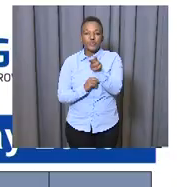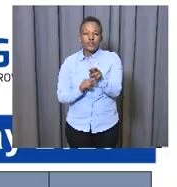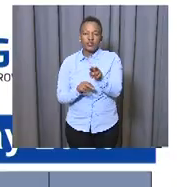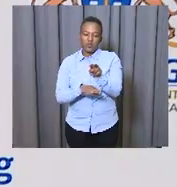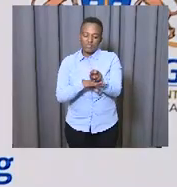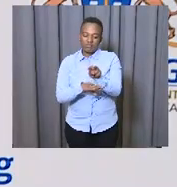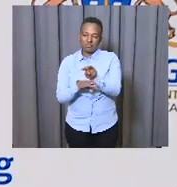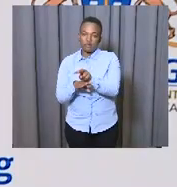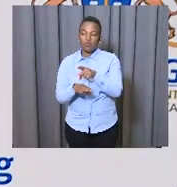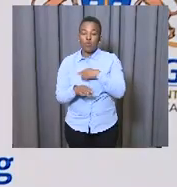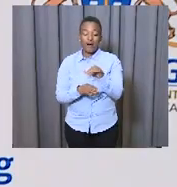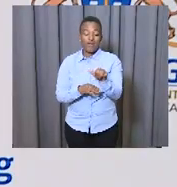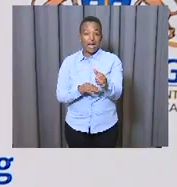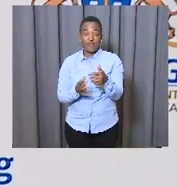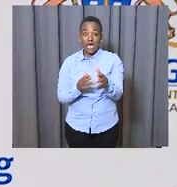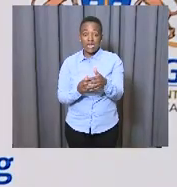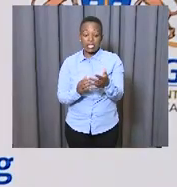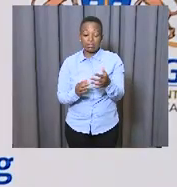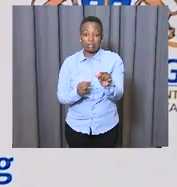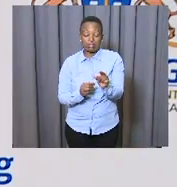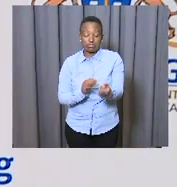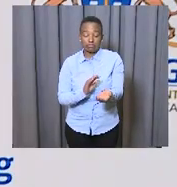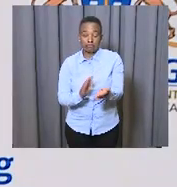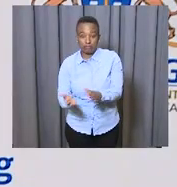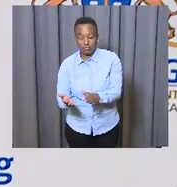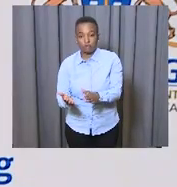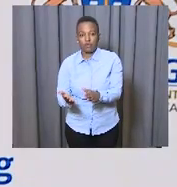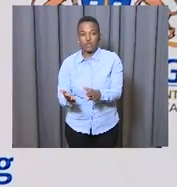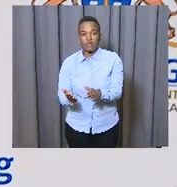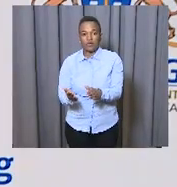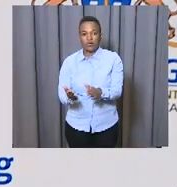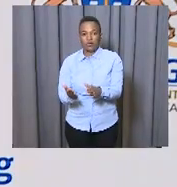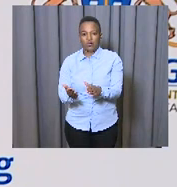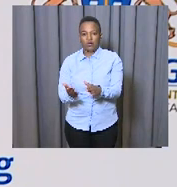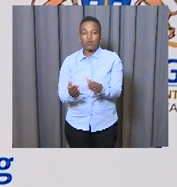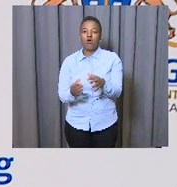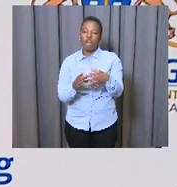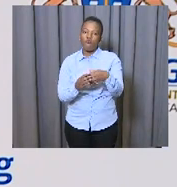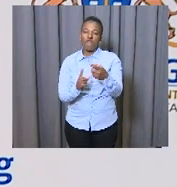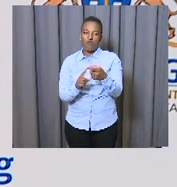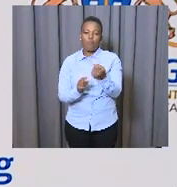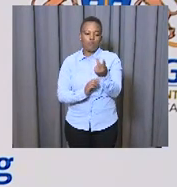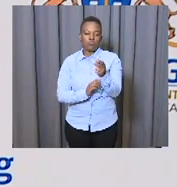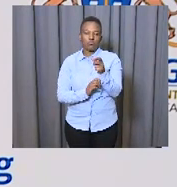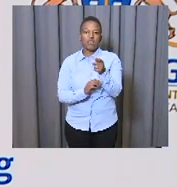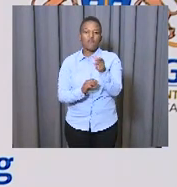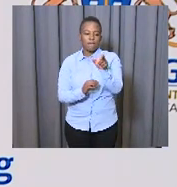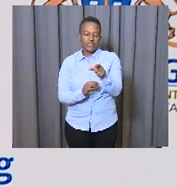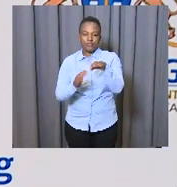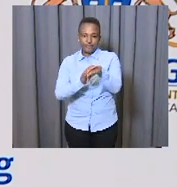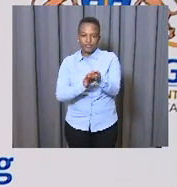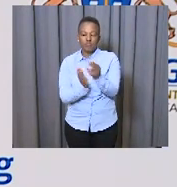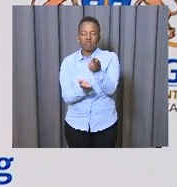if there's the next death may occur, it is going to be coming most likely out of those cases. So we look at that.